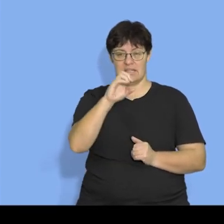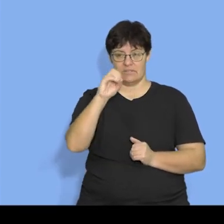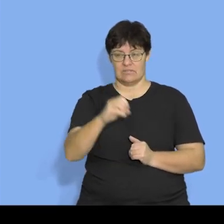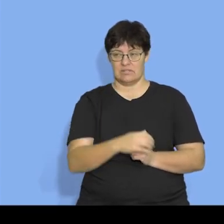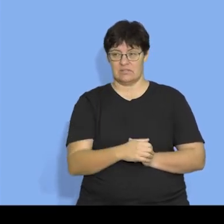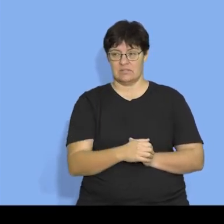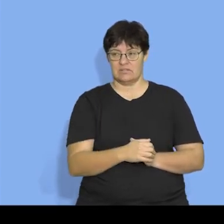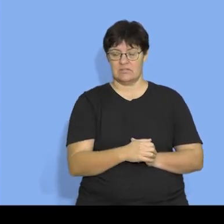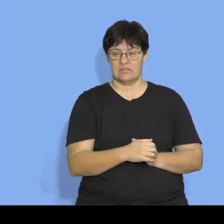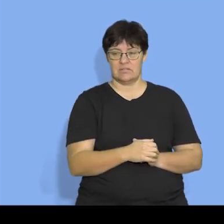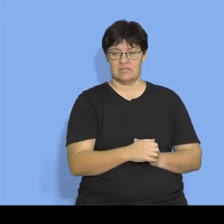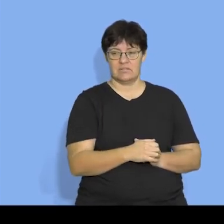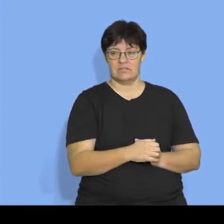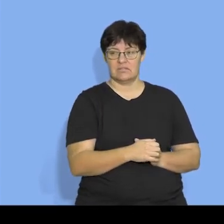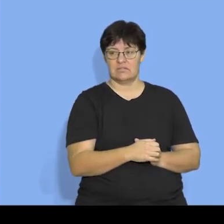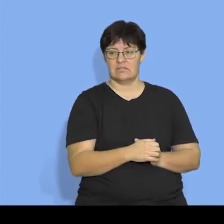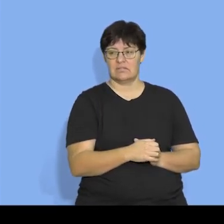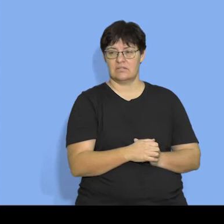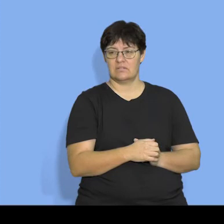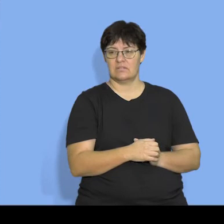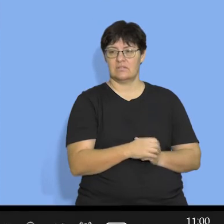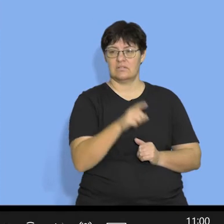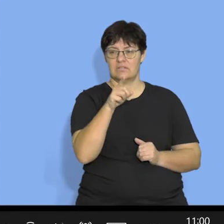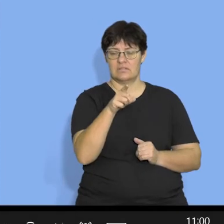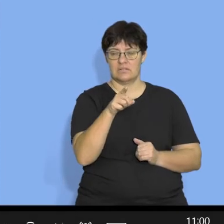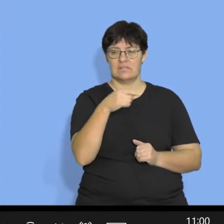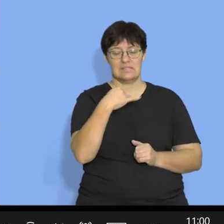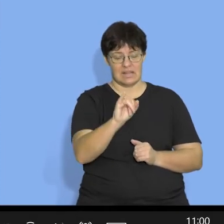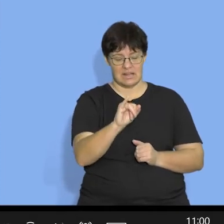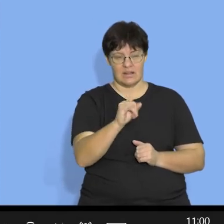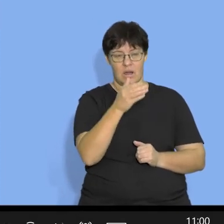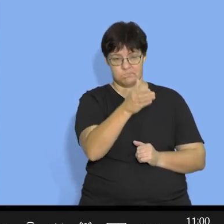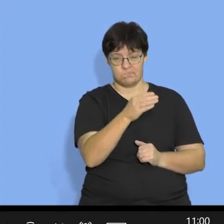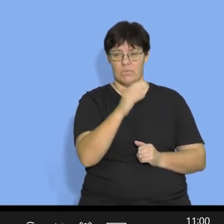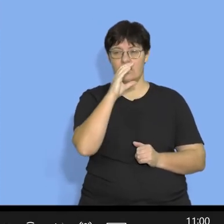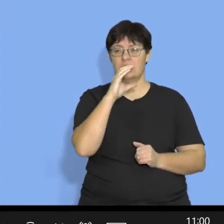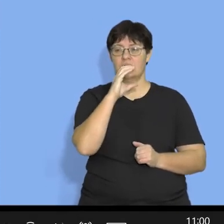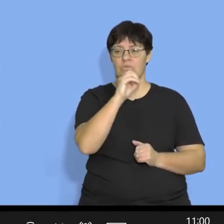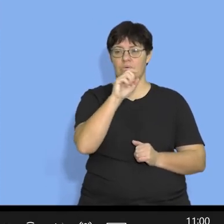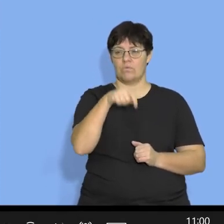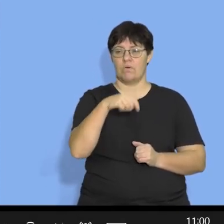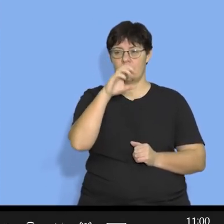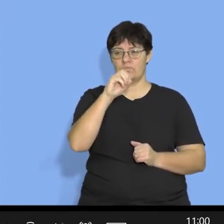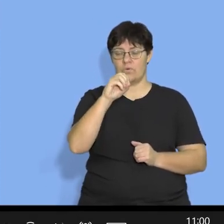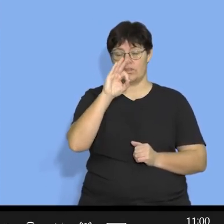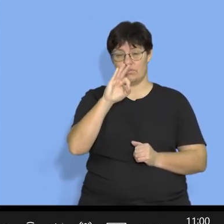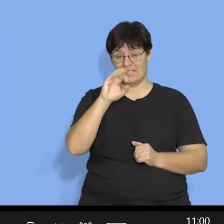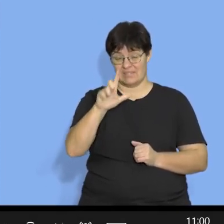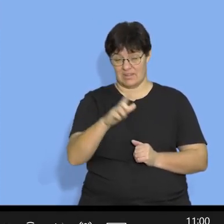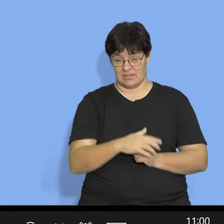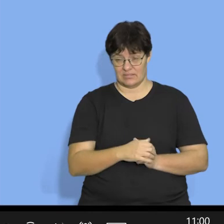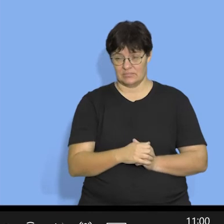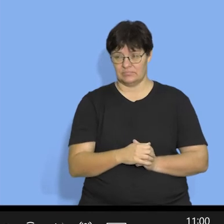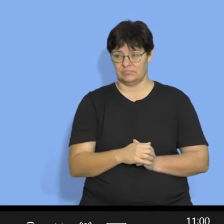in 600 seconds. So now let me just remind you, it's still on the calculator, 22 divided by